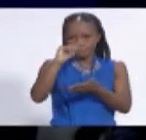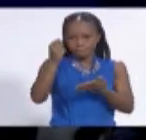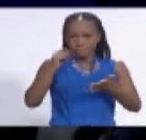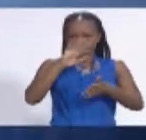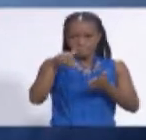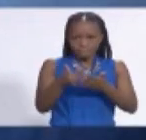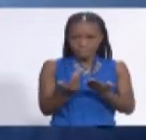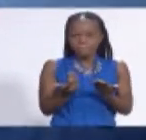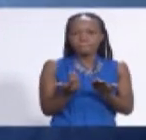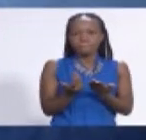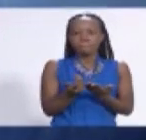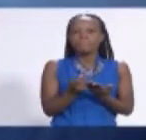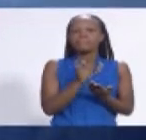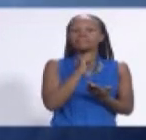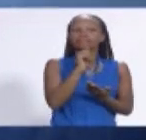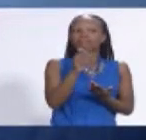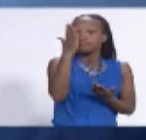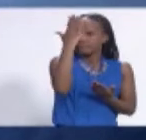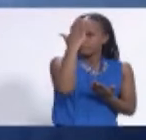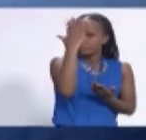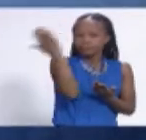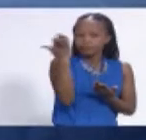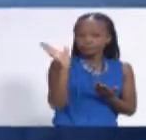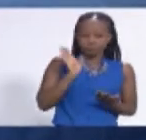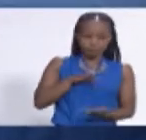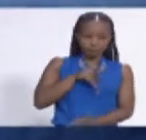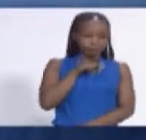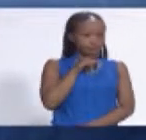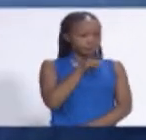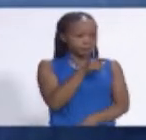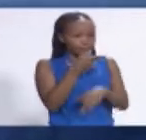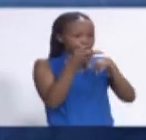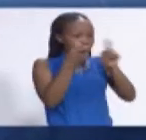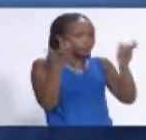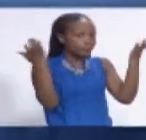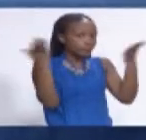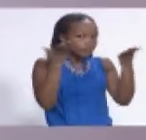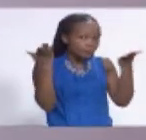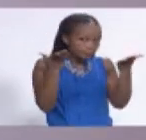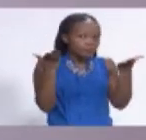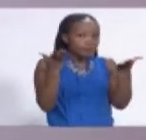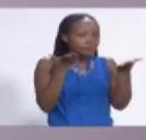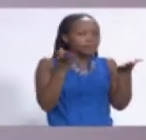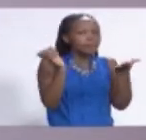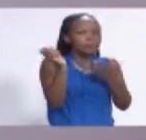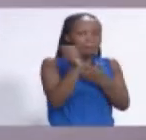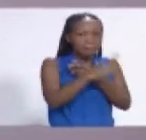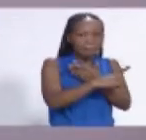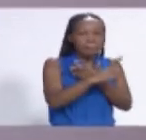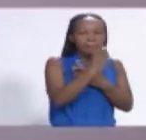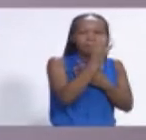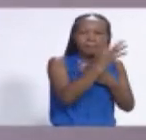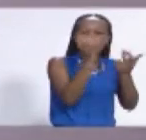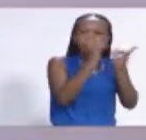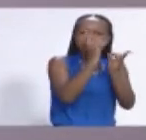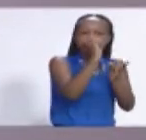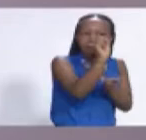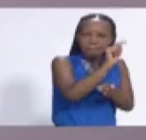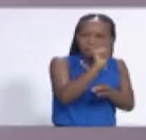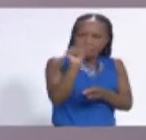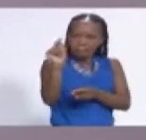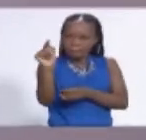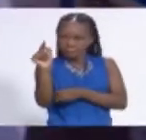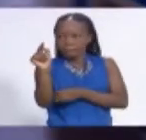and offline, it is not clear where this woman has been from March 5th to March 13th when she was quarantined at